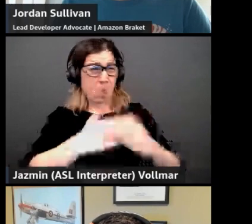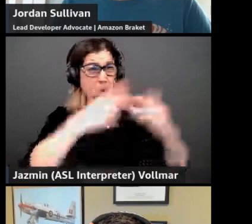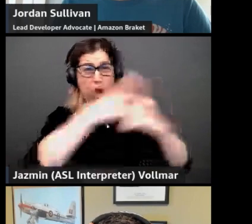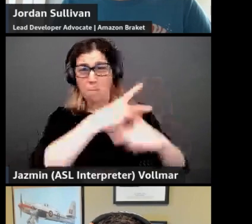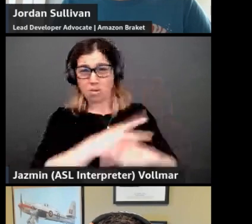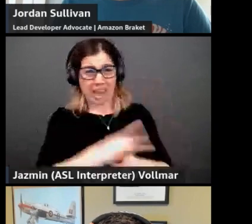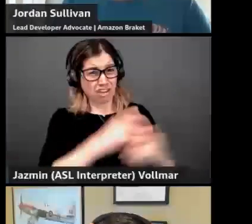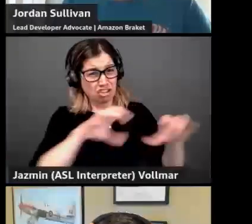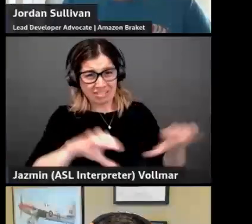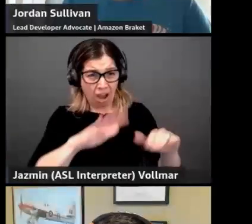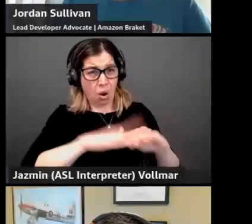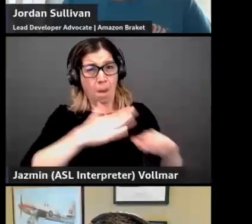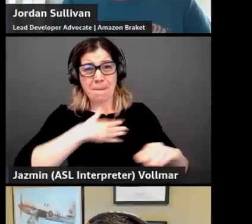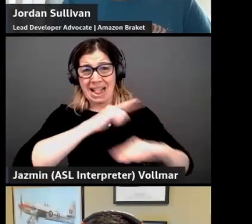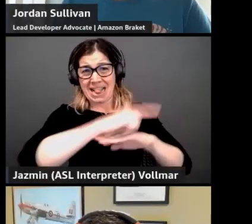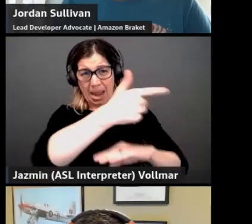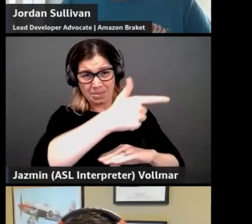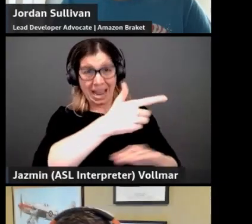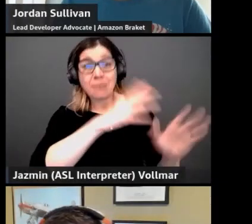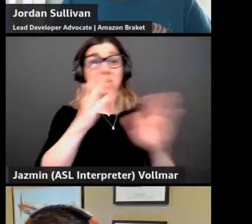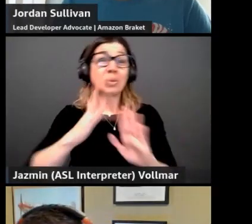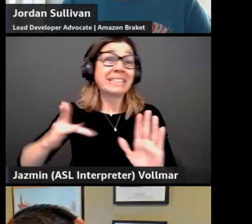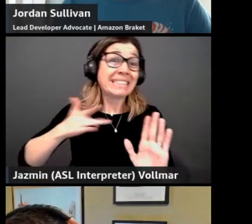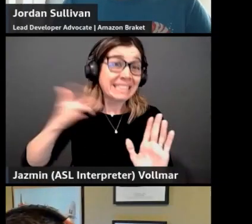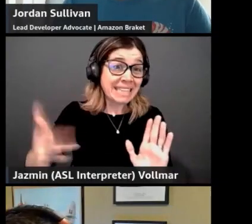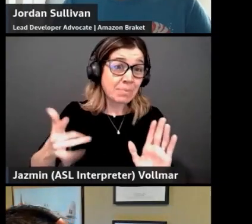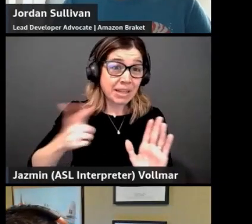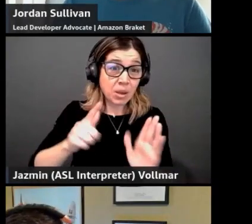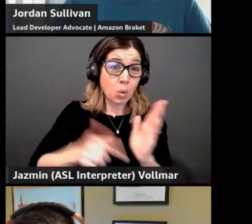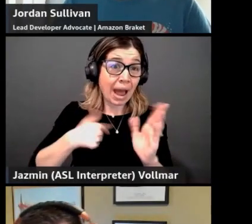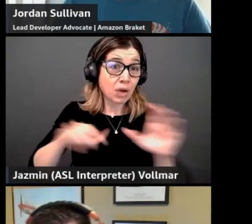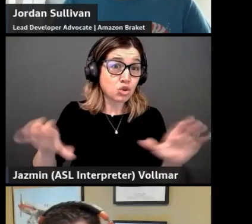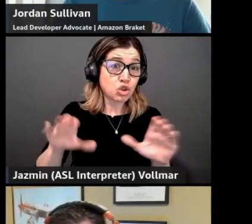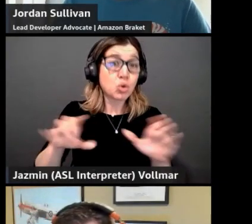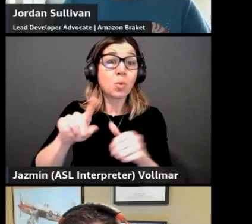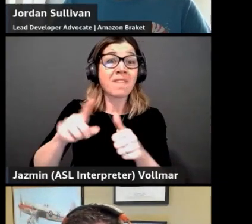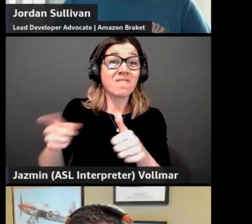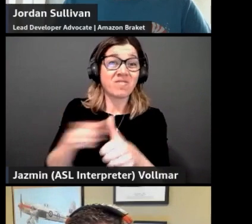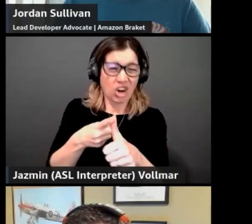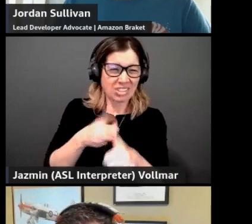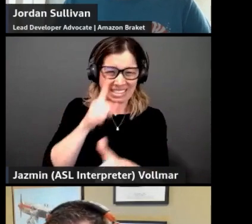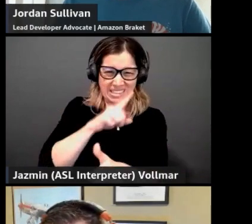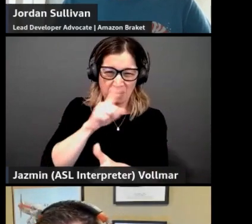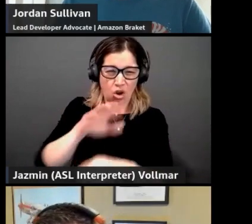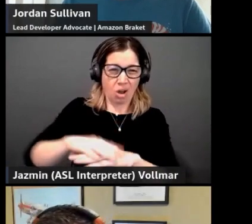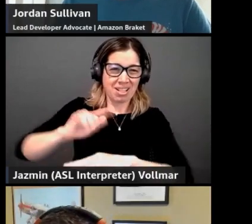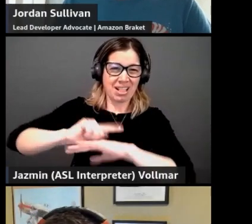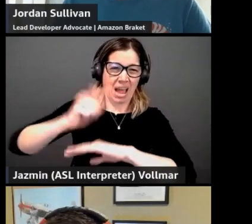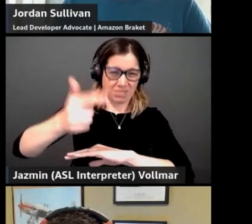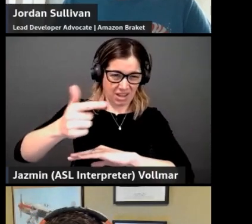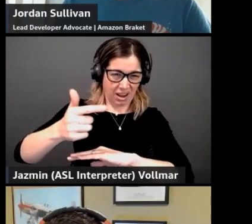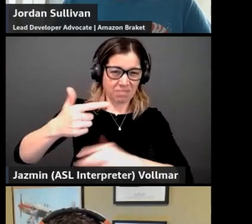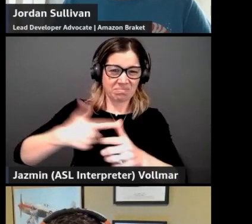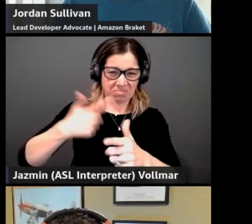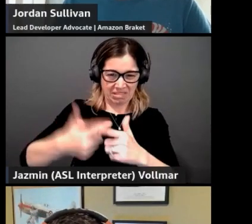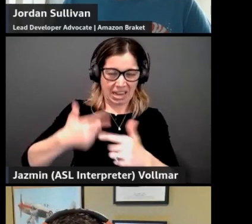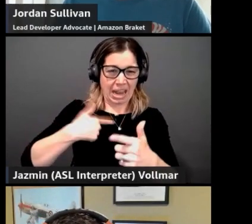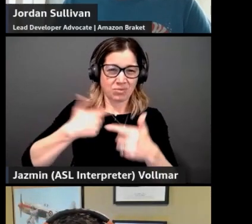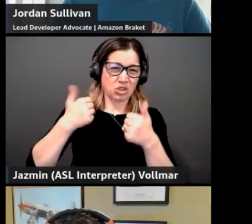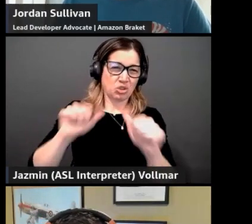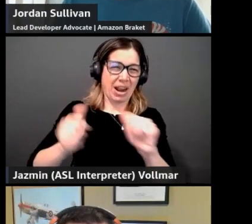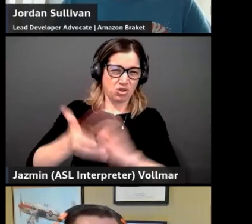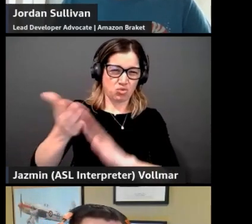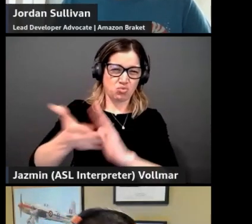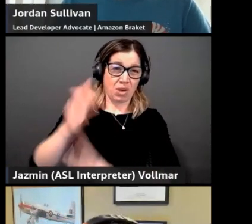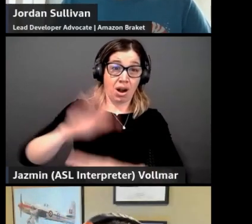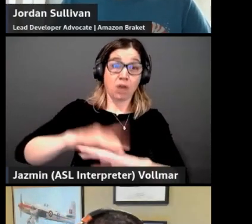laptop. Now, what I would typically do is I would first do that simulation on my laptop, and then I go and I try to run that on the